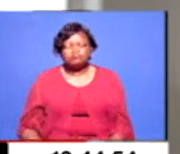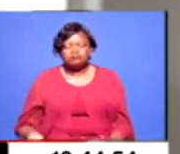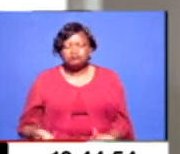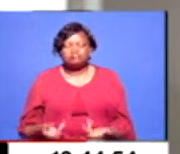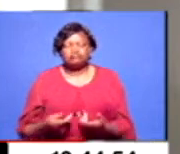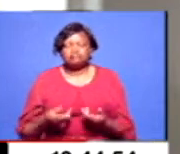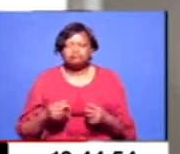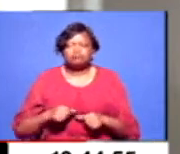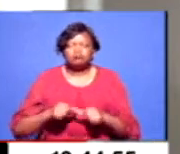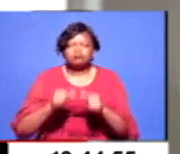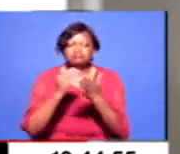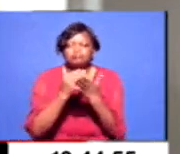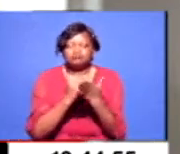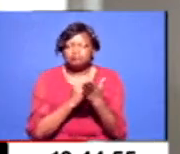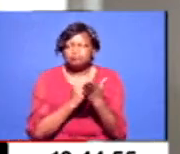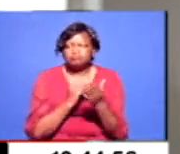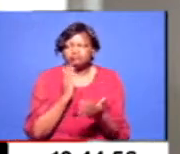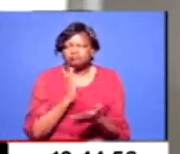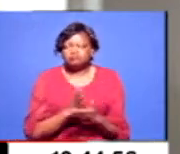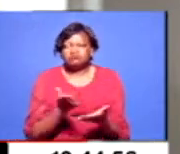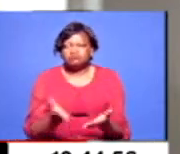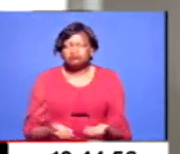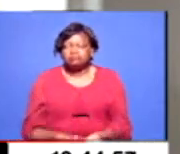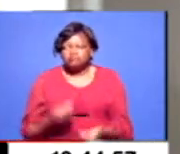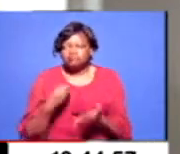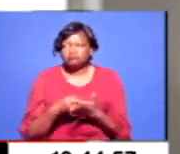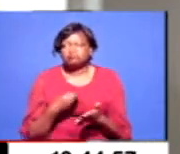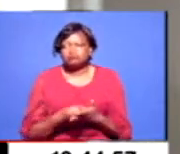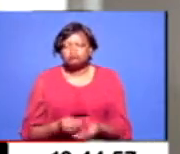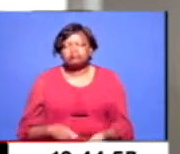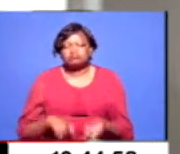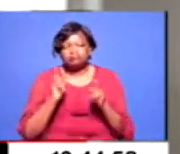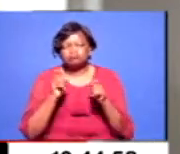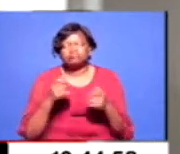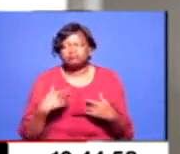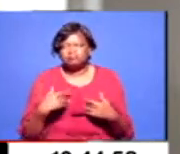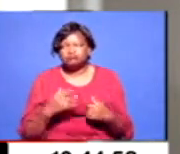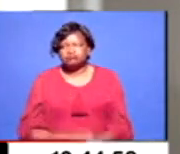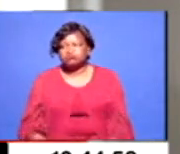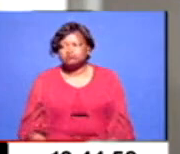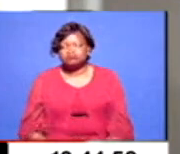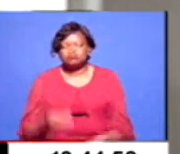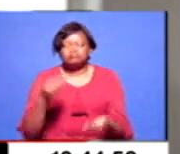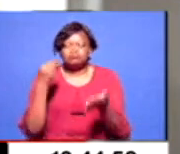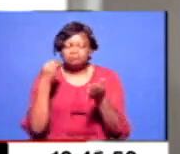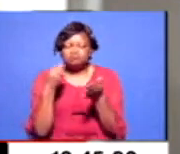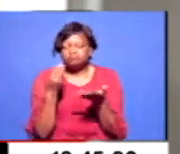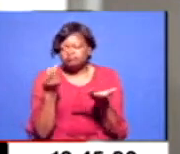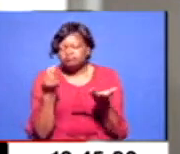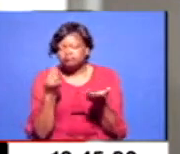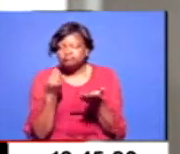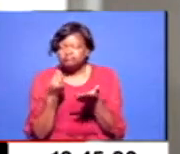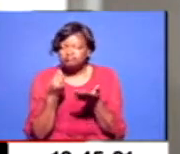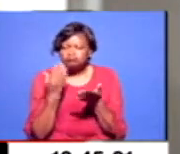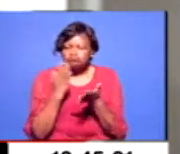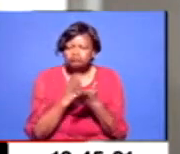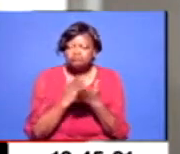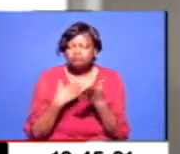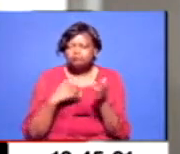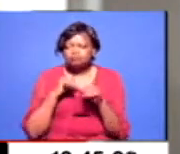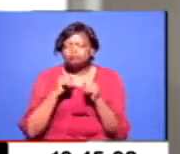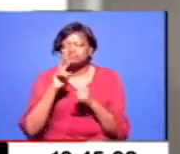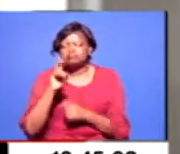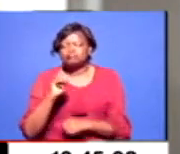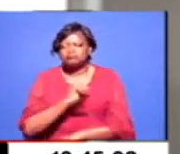program. We need finances. Mm-hmm. We need to have our money right. Like, you know, you have like 20 schools you need